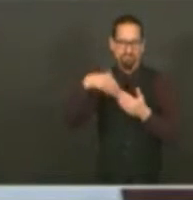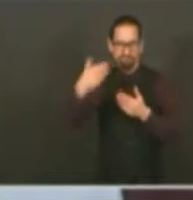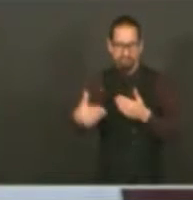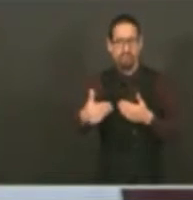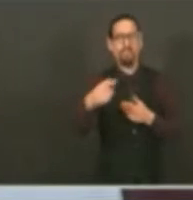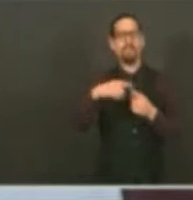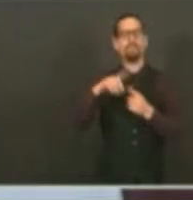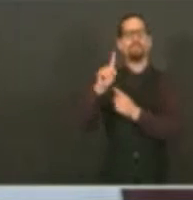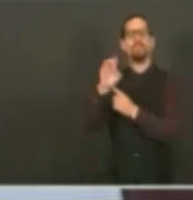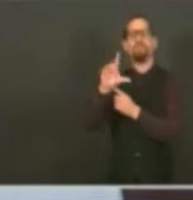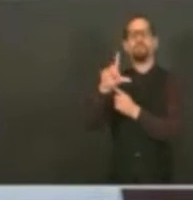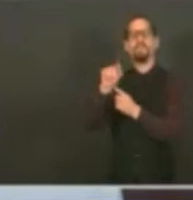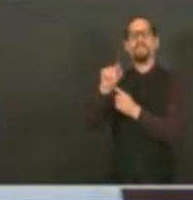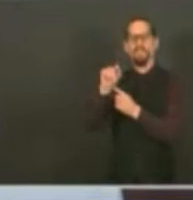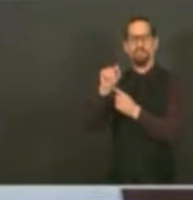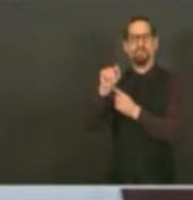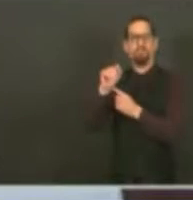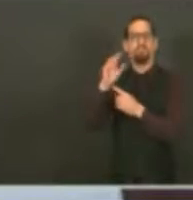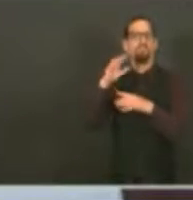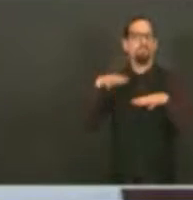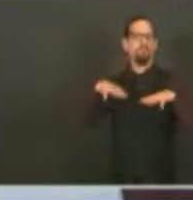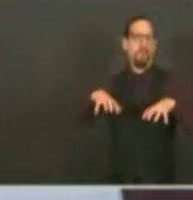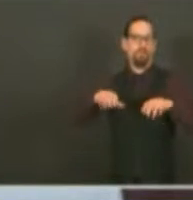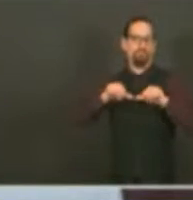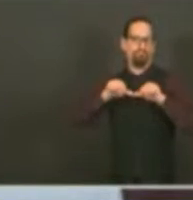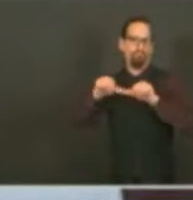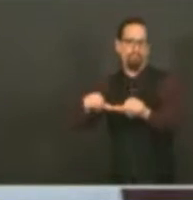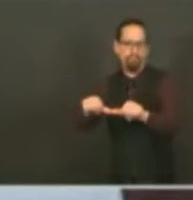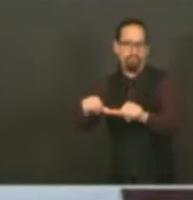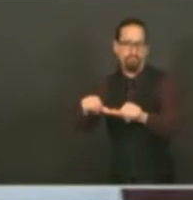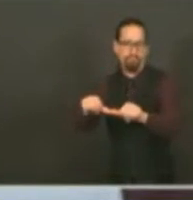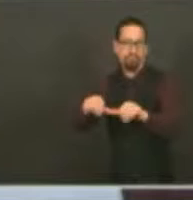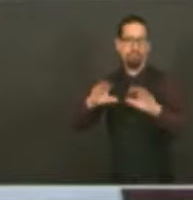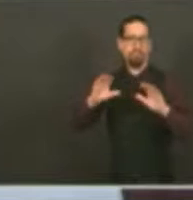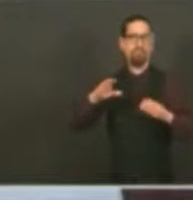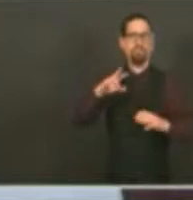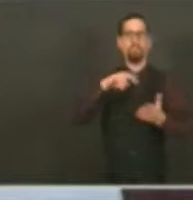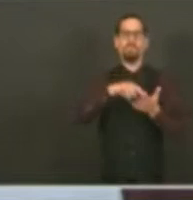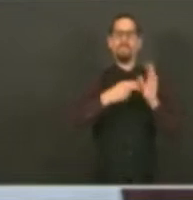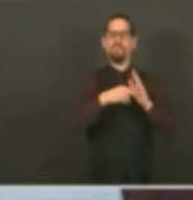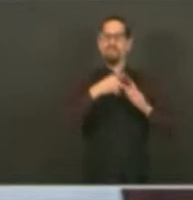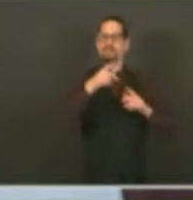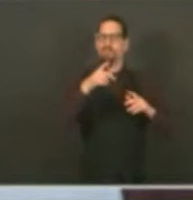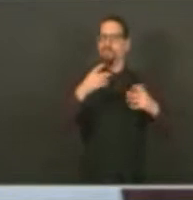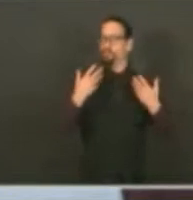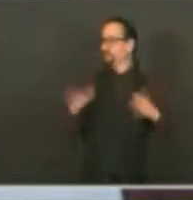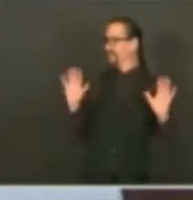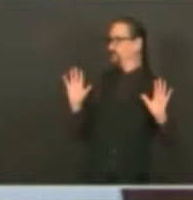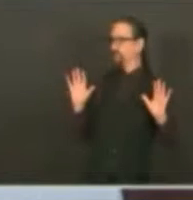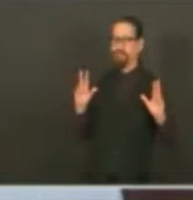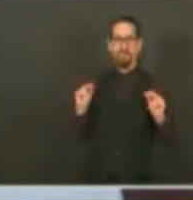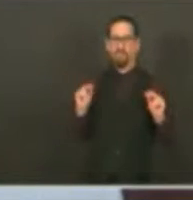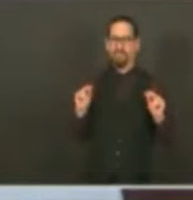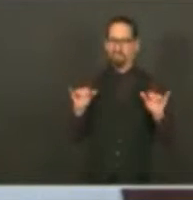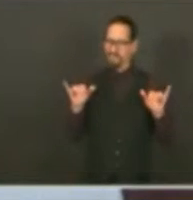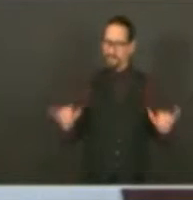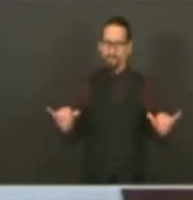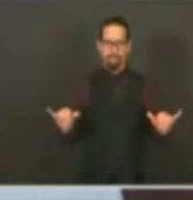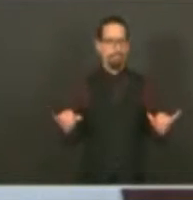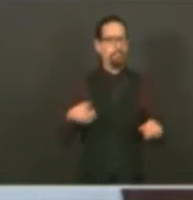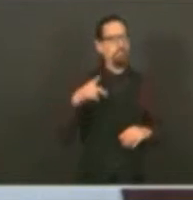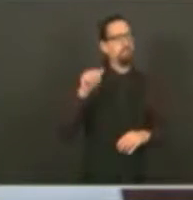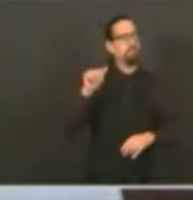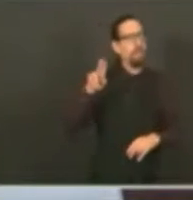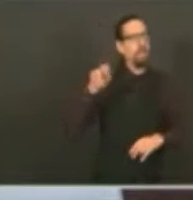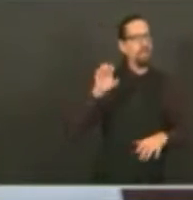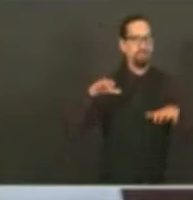the pause will not expire until Sunday, December 20th. 1